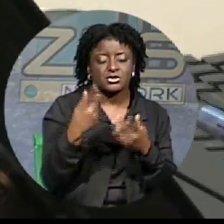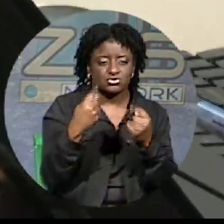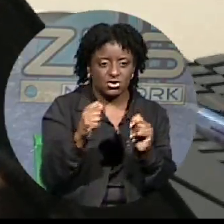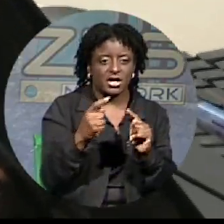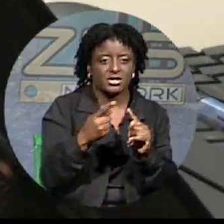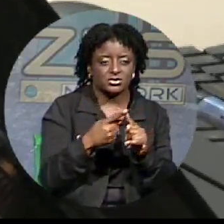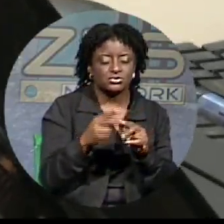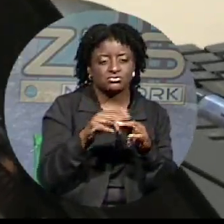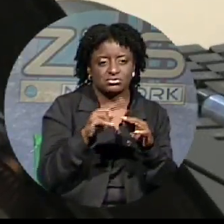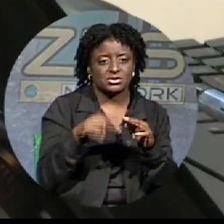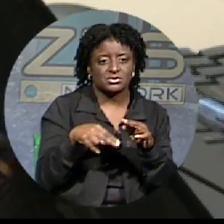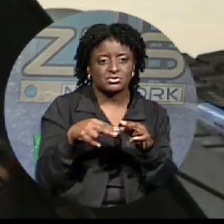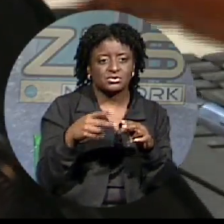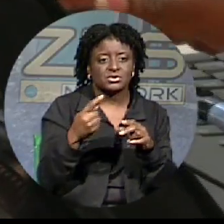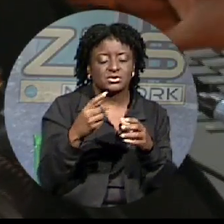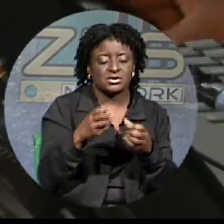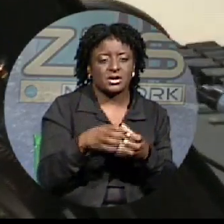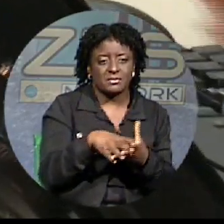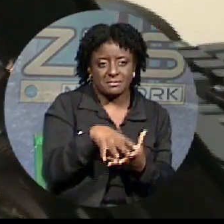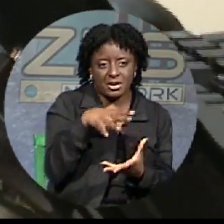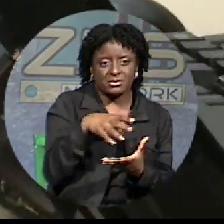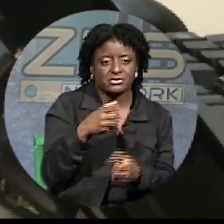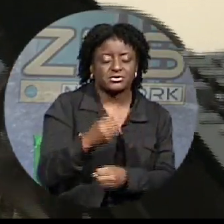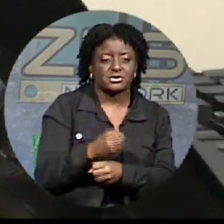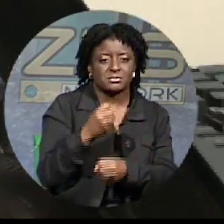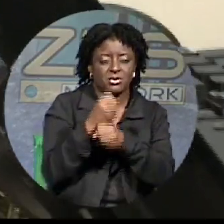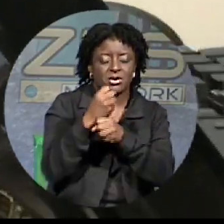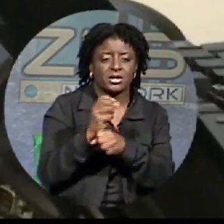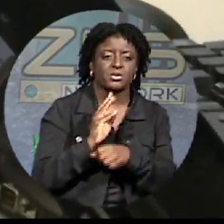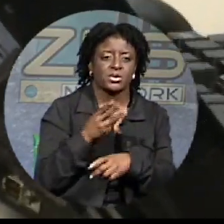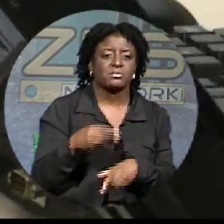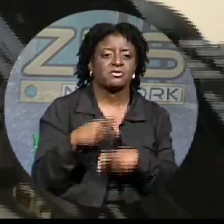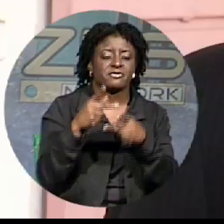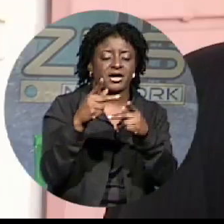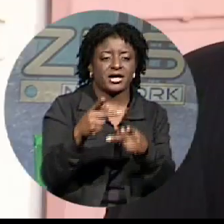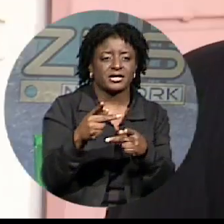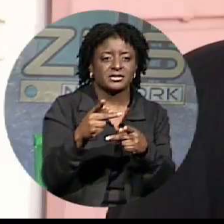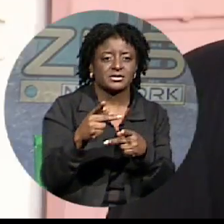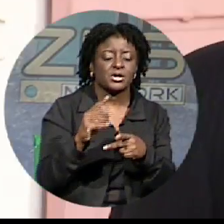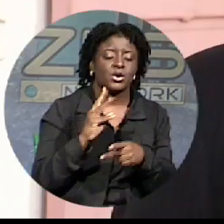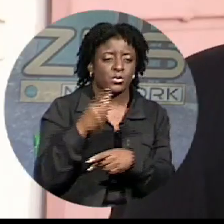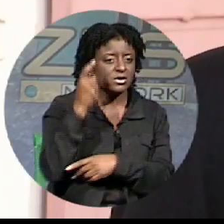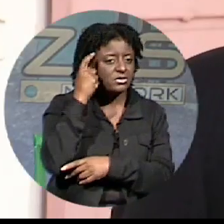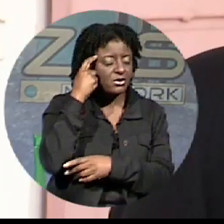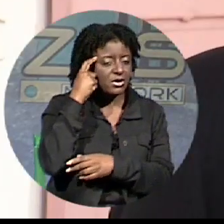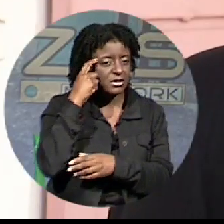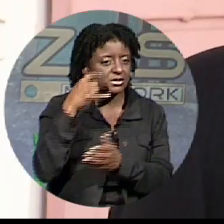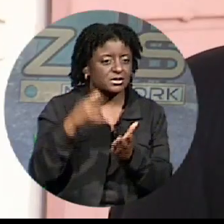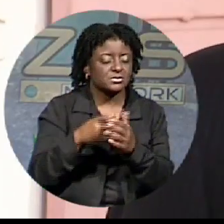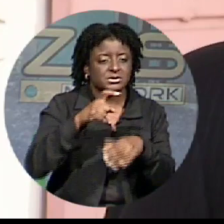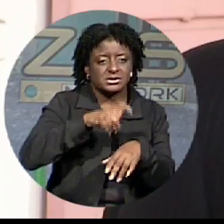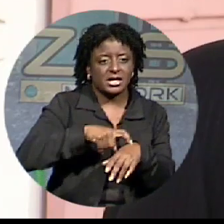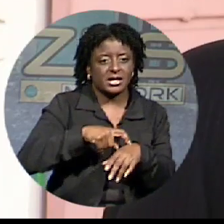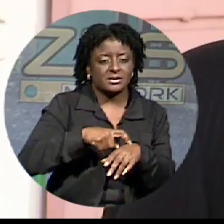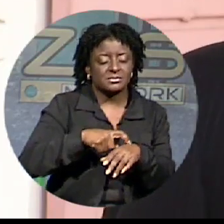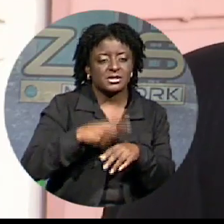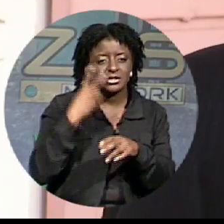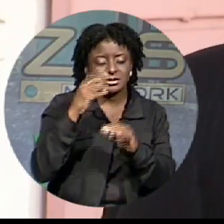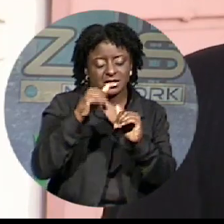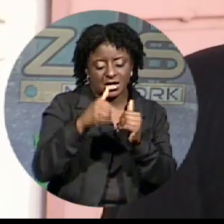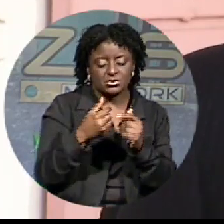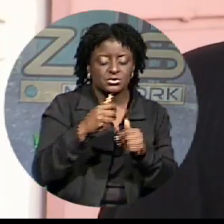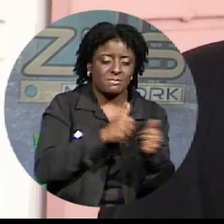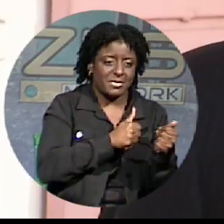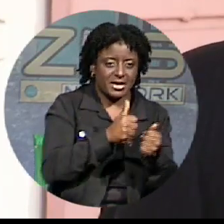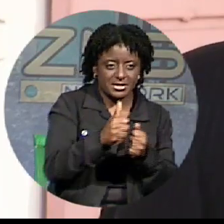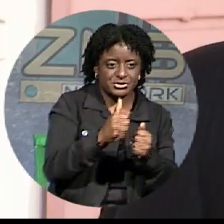on the amount of subsidy that we provide for Bahamas Air. We thought it was time for us to really see how we could manage the process better in terms of cutting